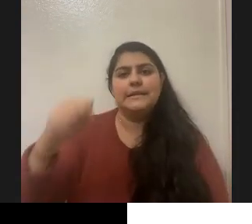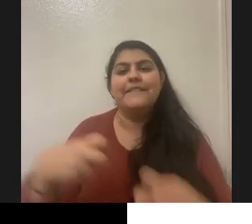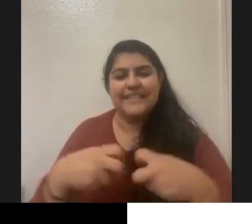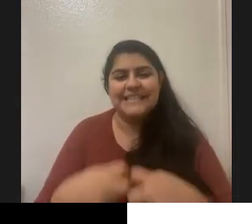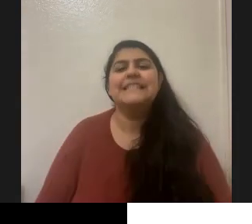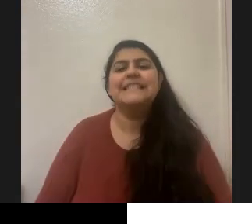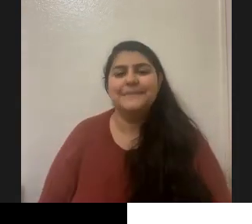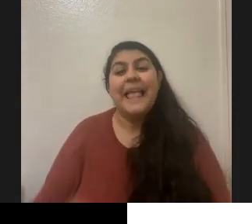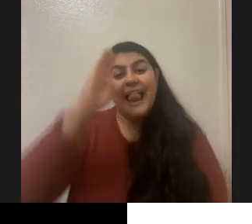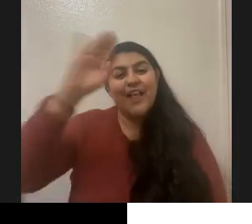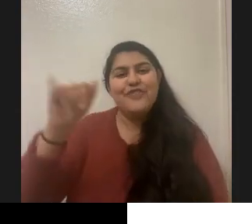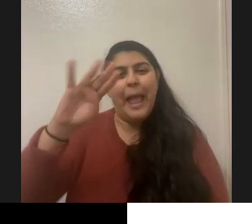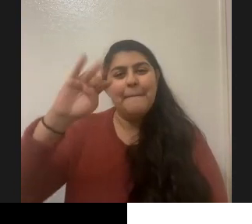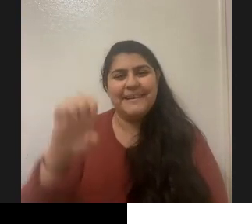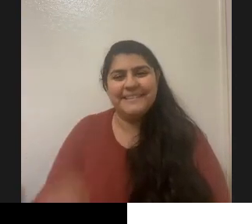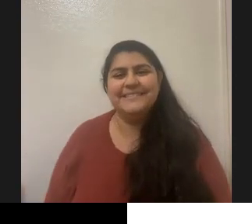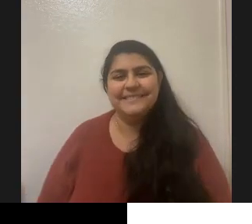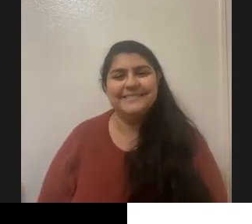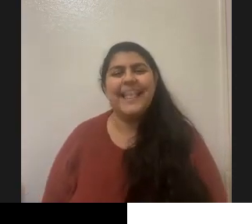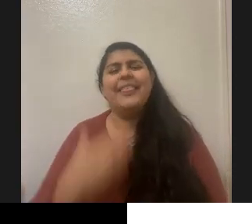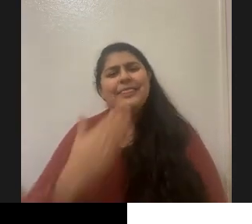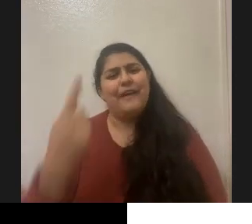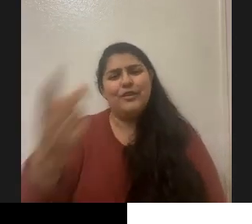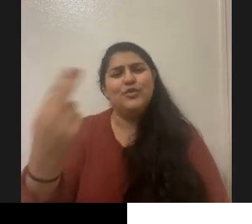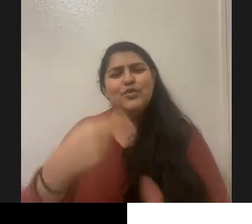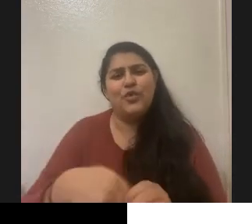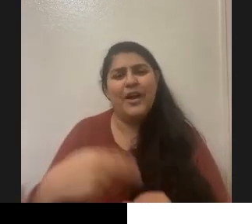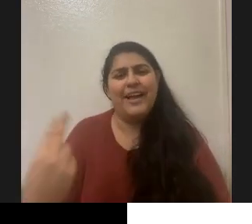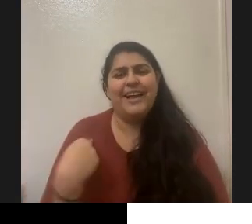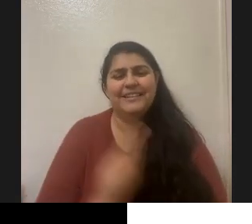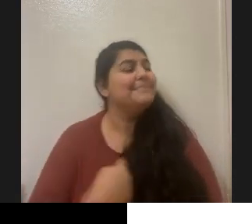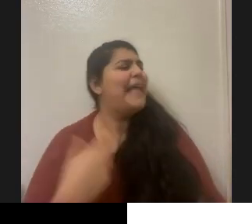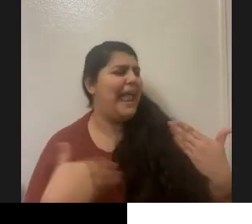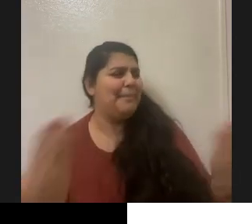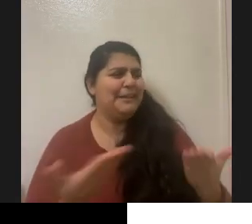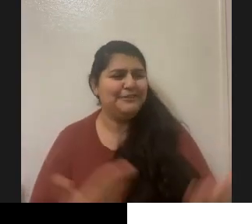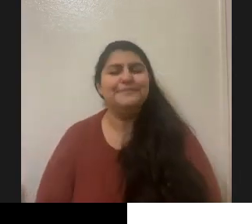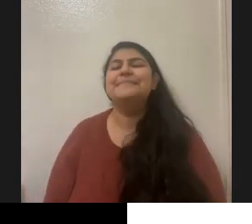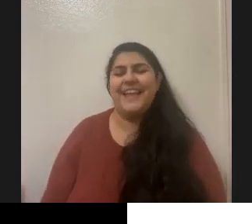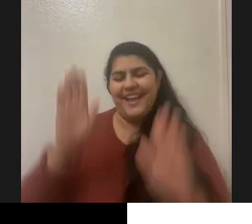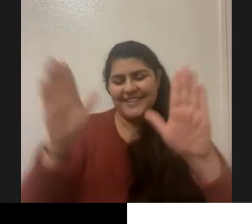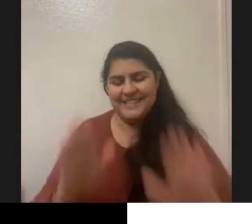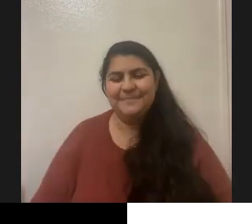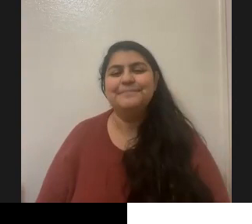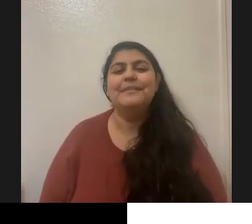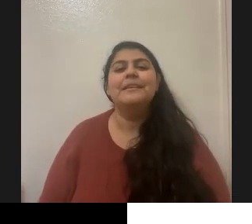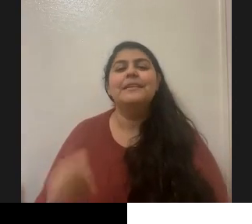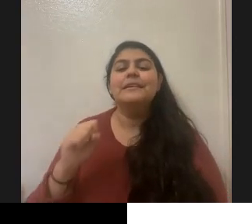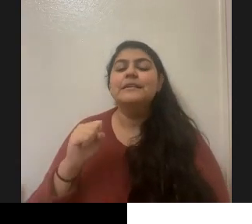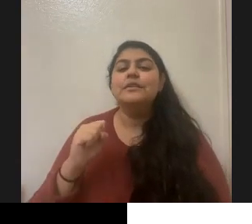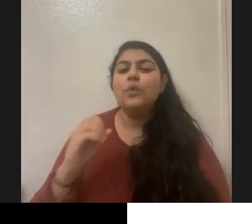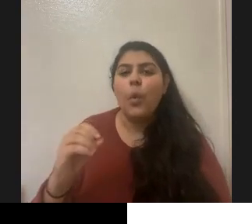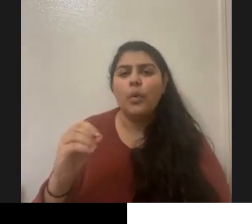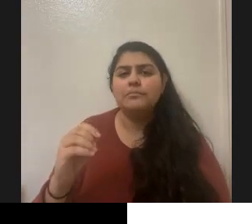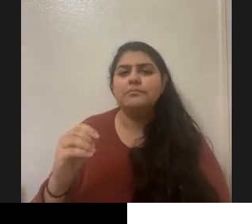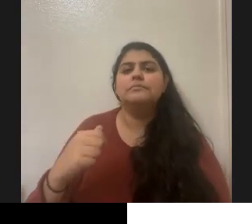Jamie. Hello. Thank you so much for joining us. I'm happy to be here. Awesome. So housekeeping, as you